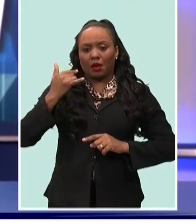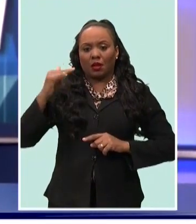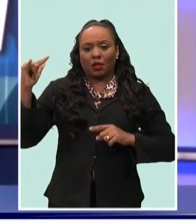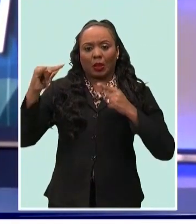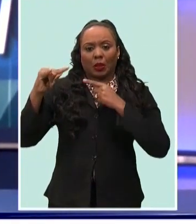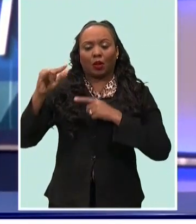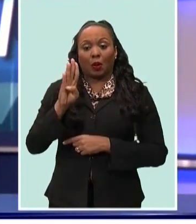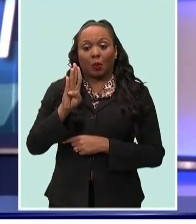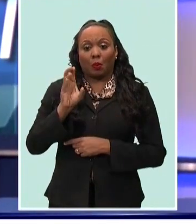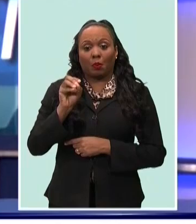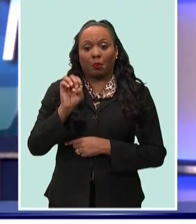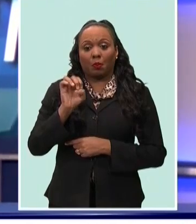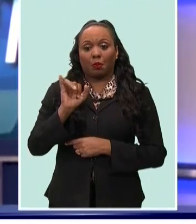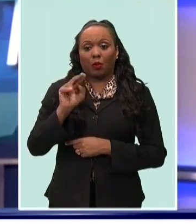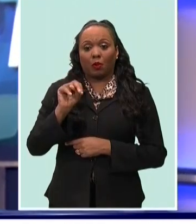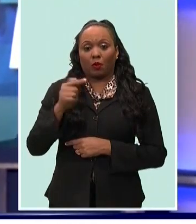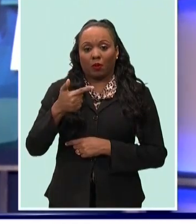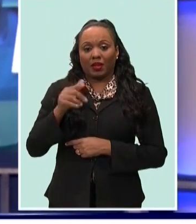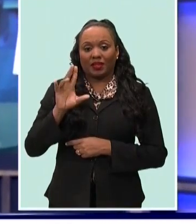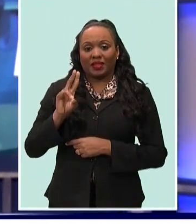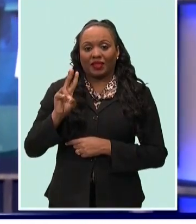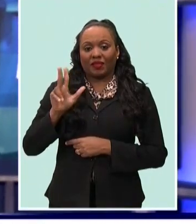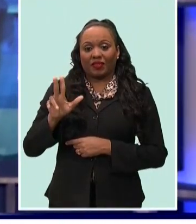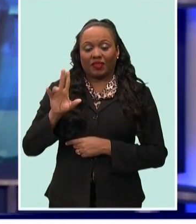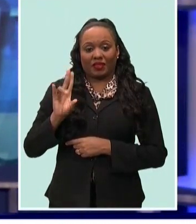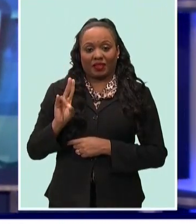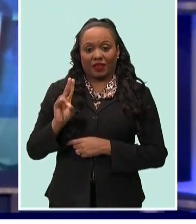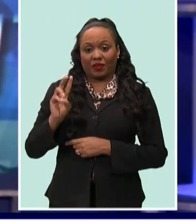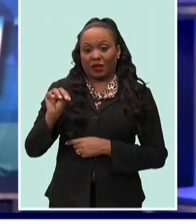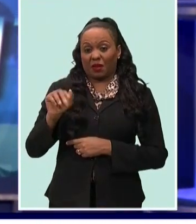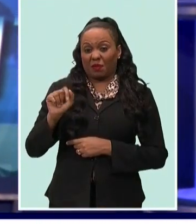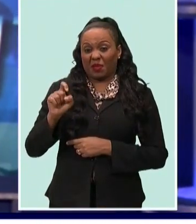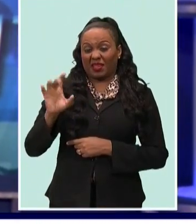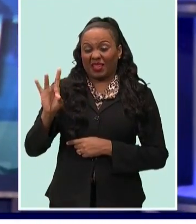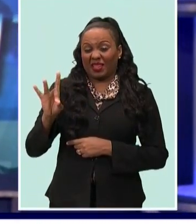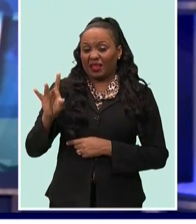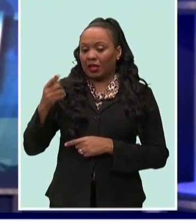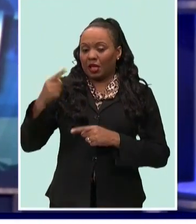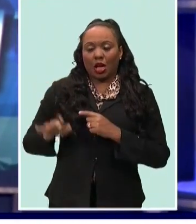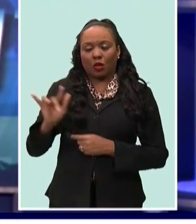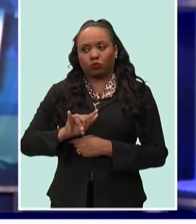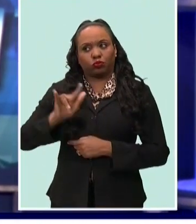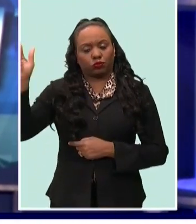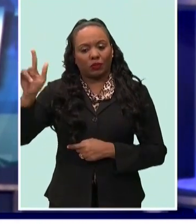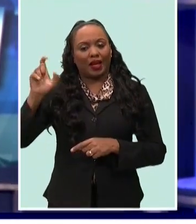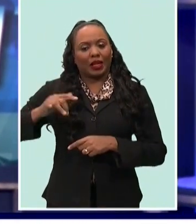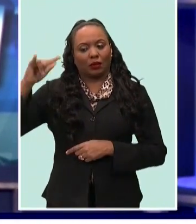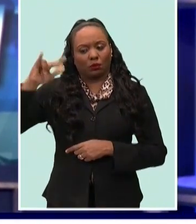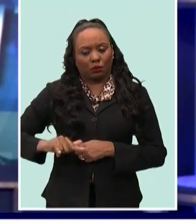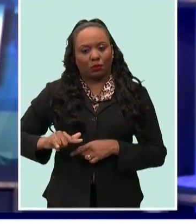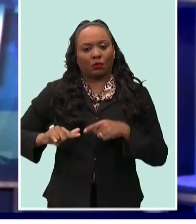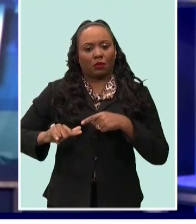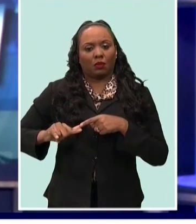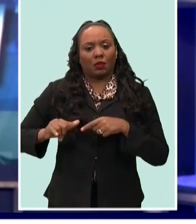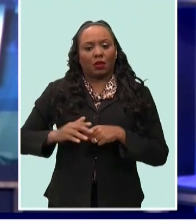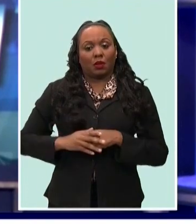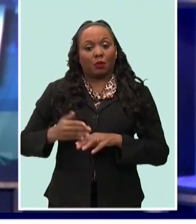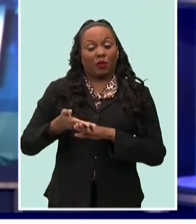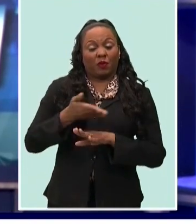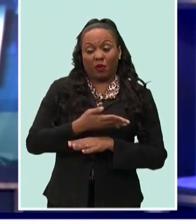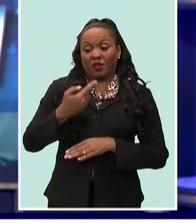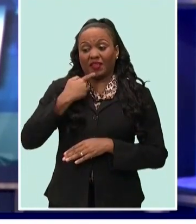737 MAX 8 aircraft, reversing an earlier decision in which American regulators said that the planes could keep flying after